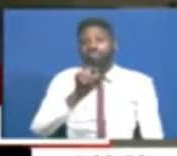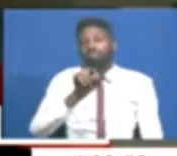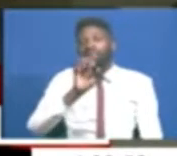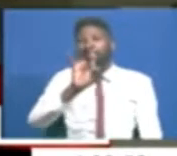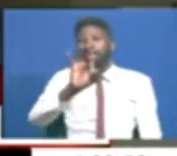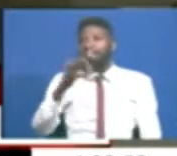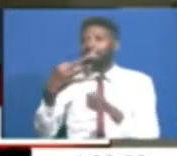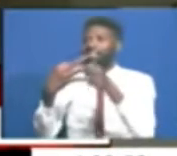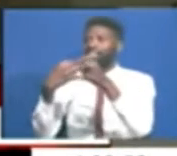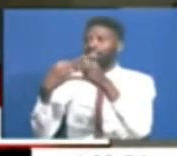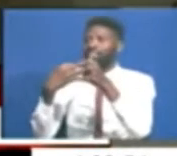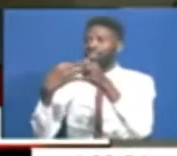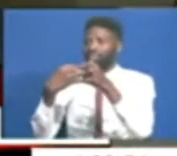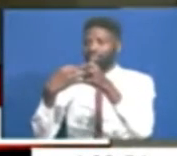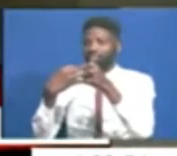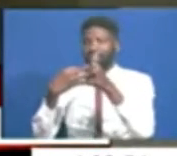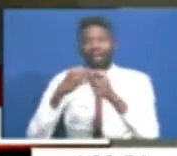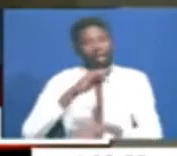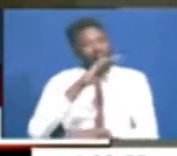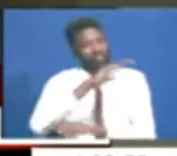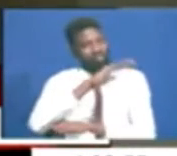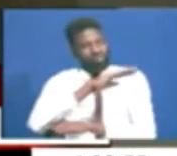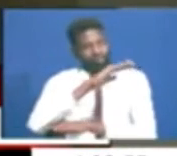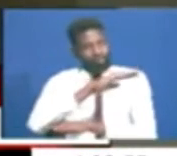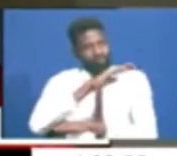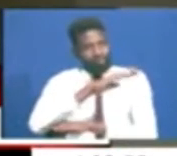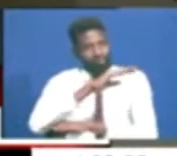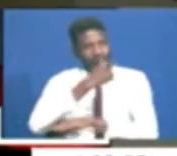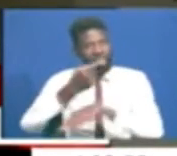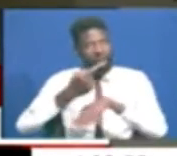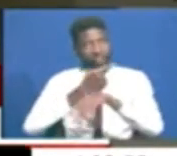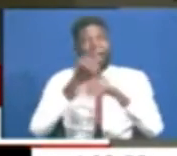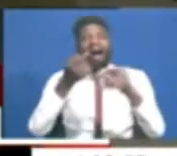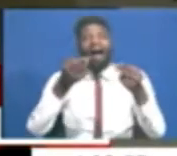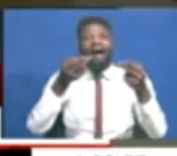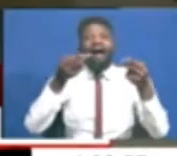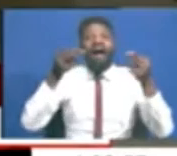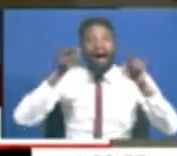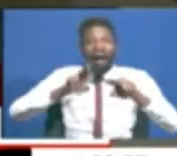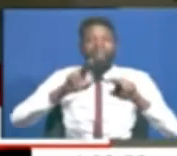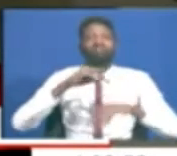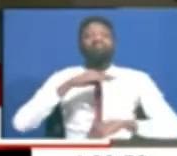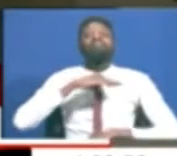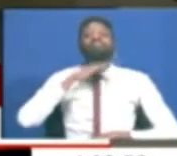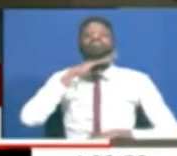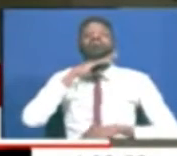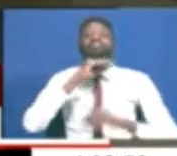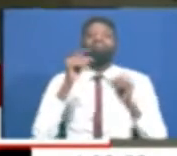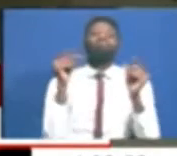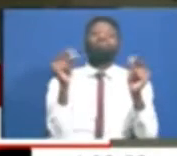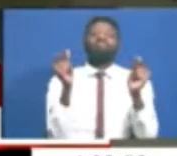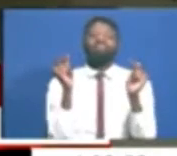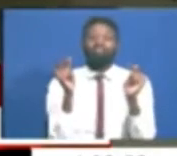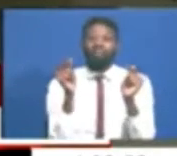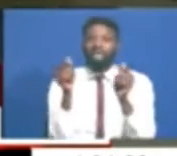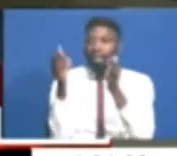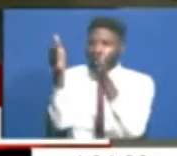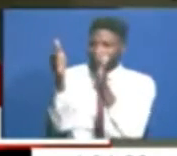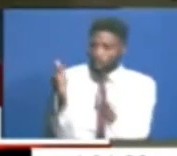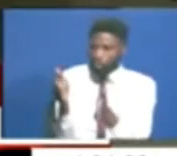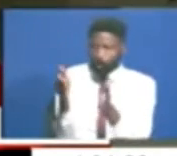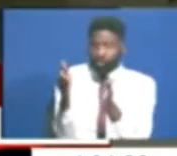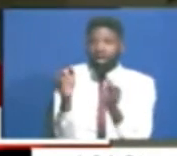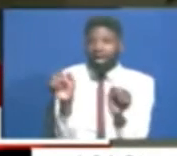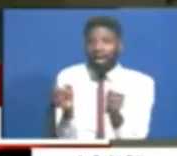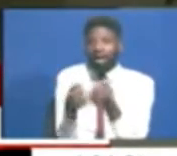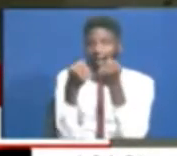2:38 hours in the afternoon. The report was of sudden death of somebody who had collapsed in